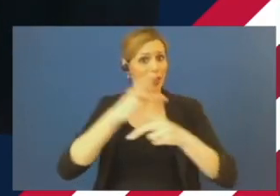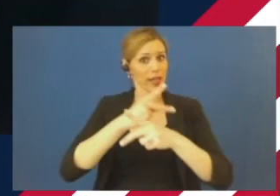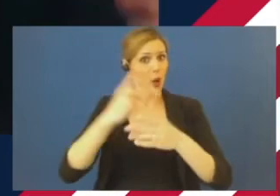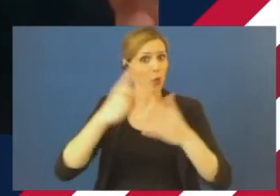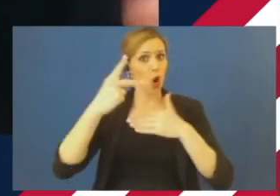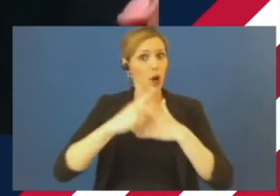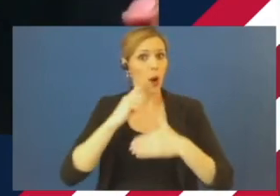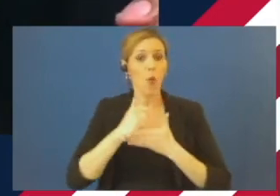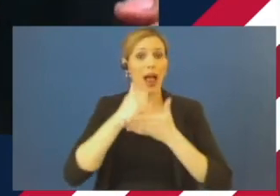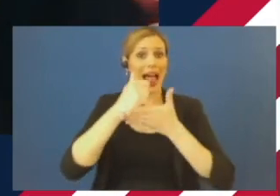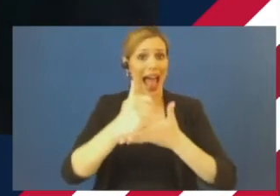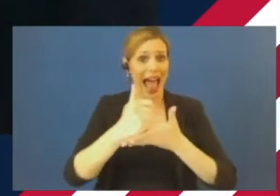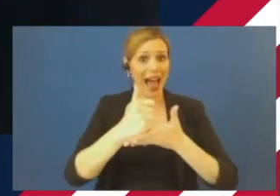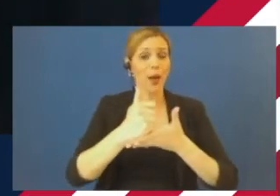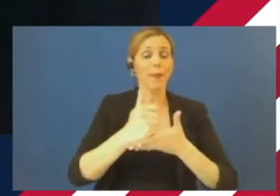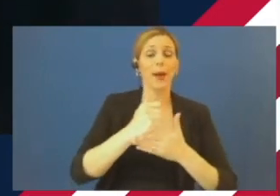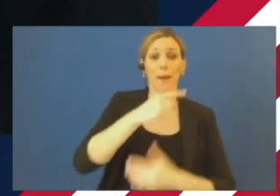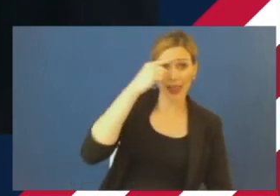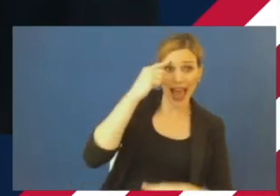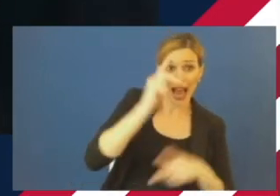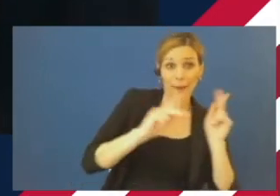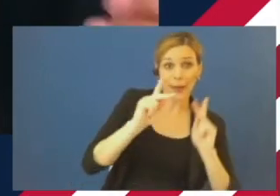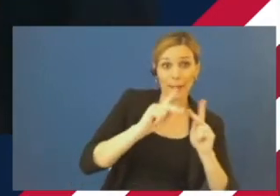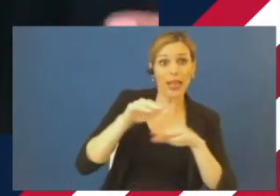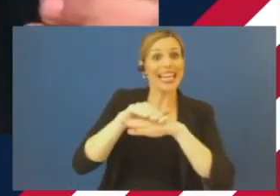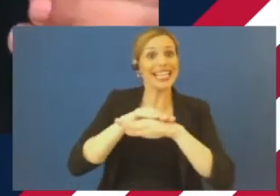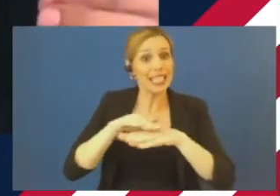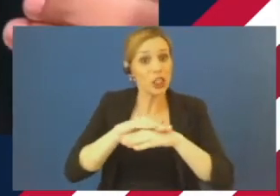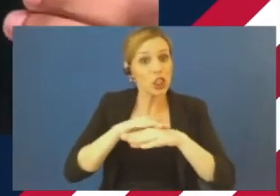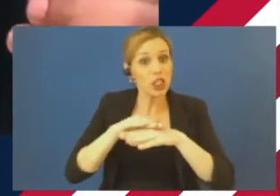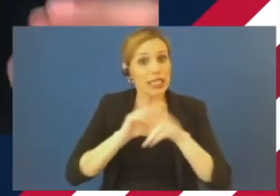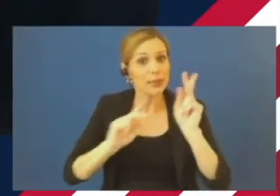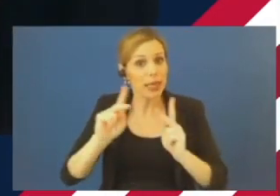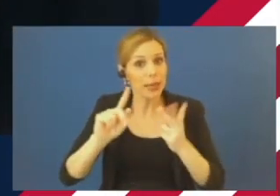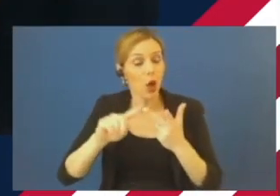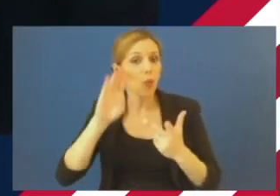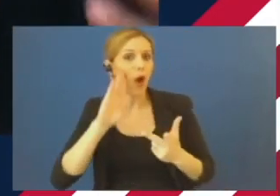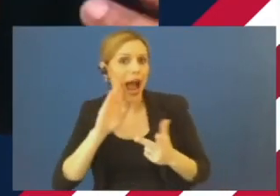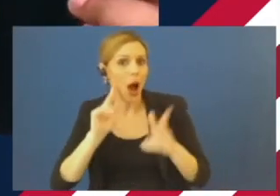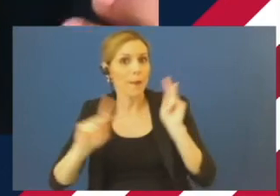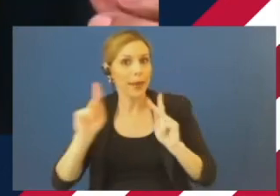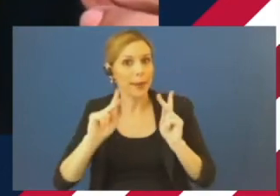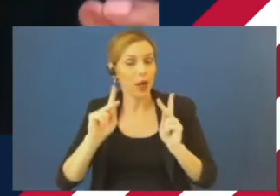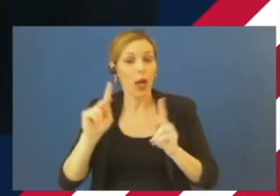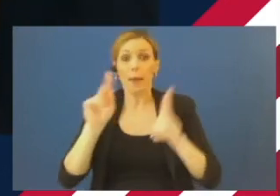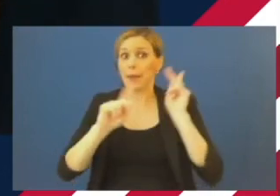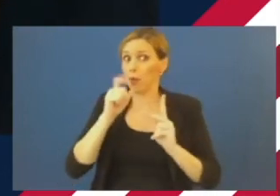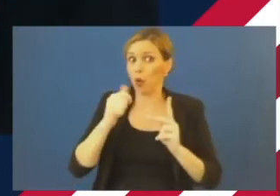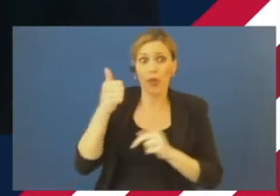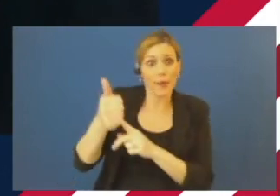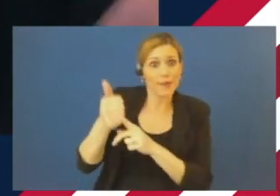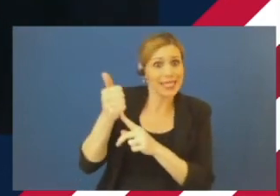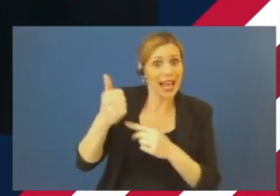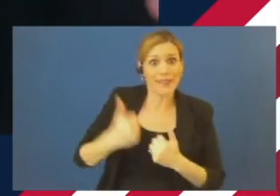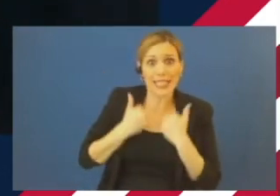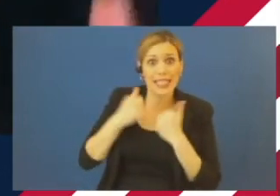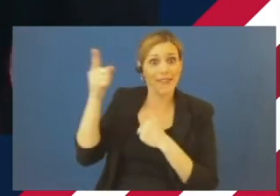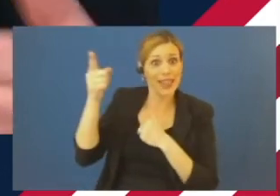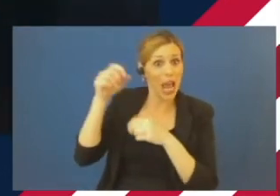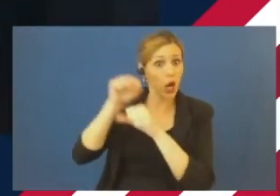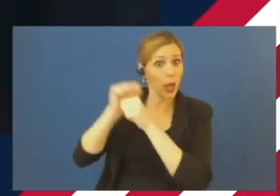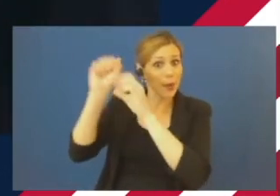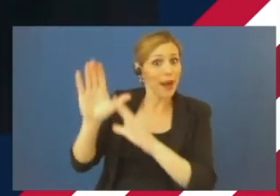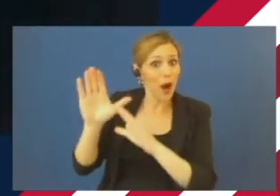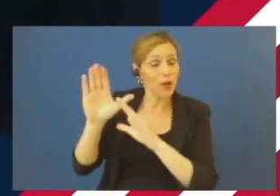indigenous people. This is how it's going to lift Asian people. This is how it's going to lift people in the mountains. This is how it's going to lift people in the Delta. Here's my